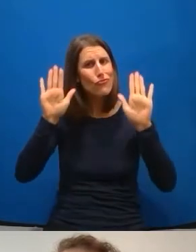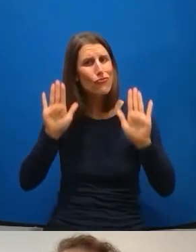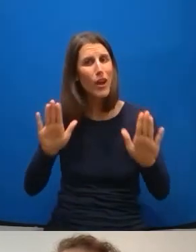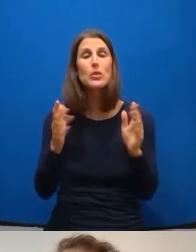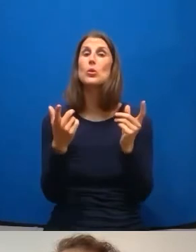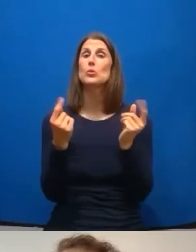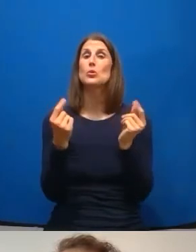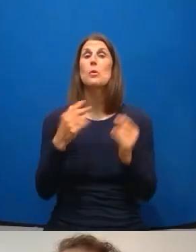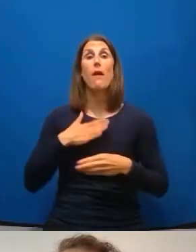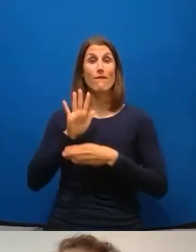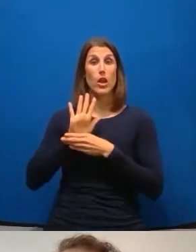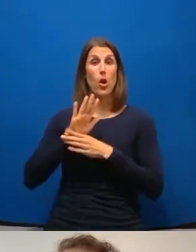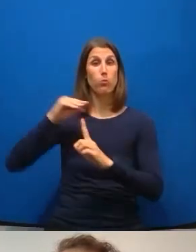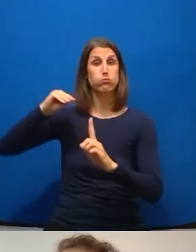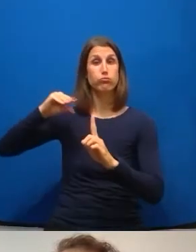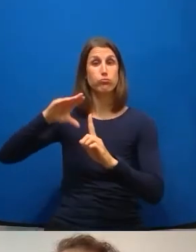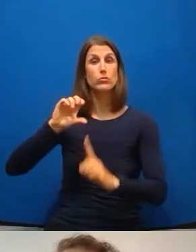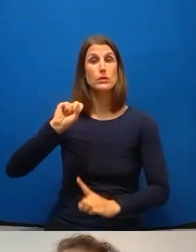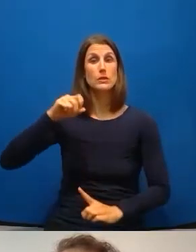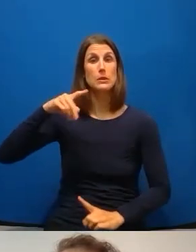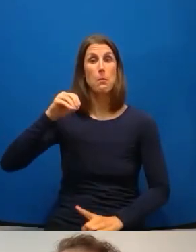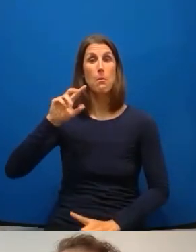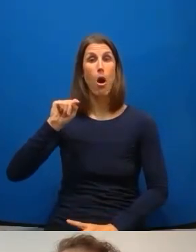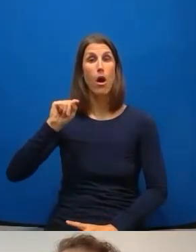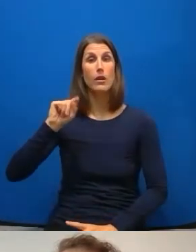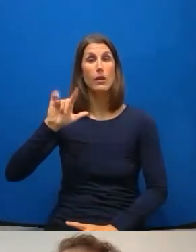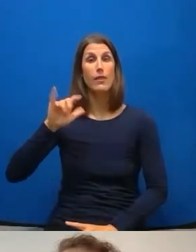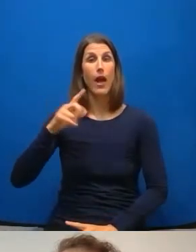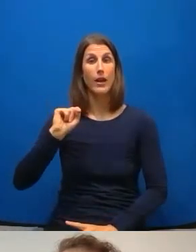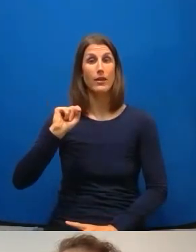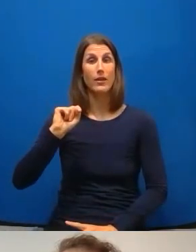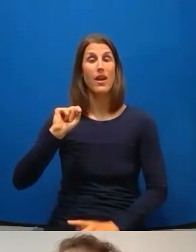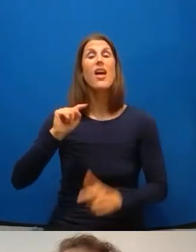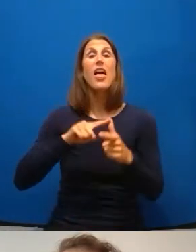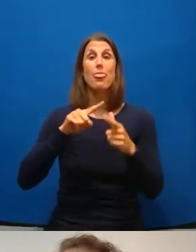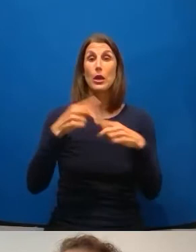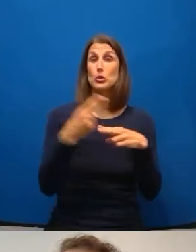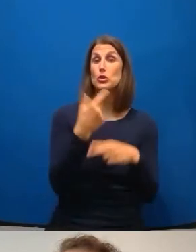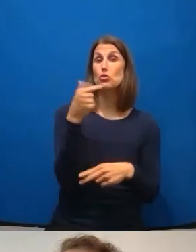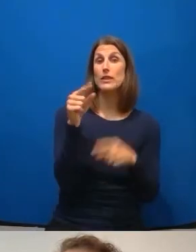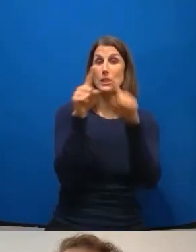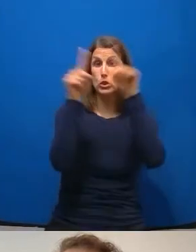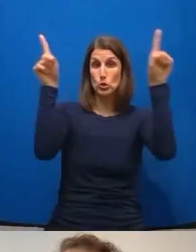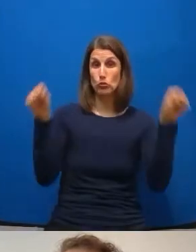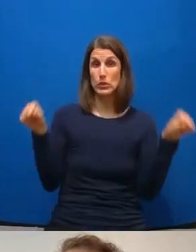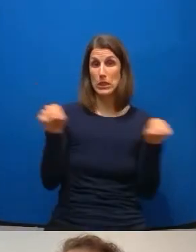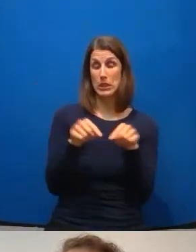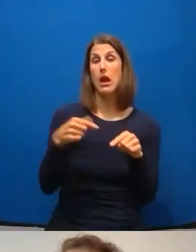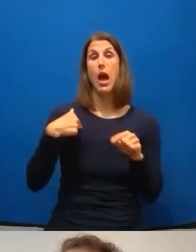own video and you say you have the green screen or something else going on, and then you have your device that you're modeling, the student is getting a pretty